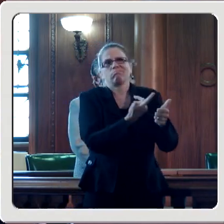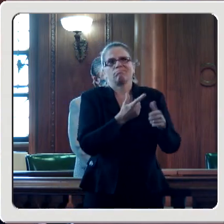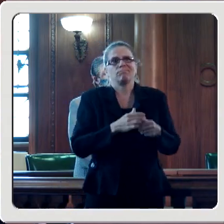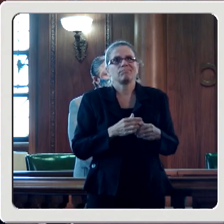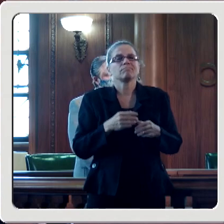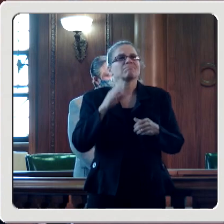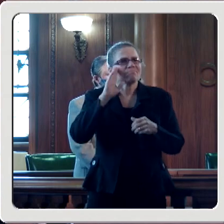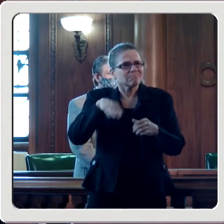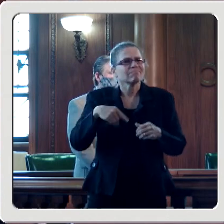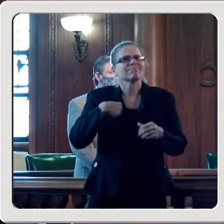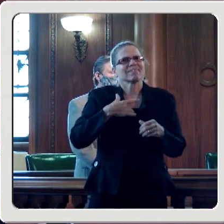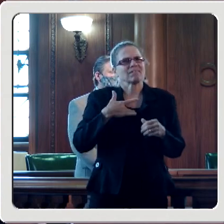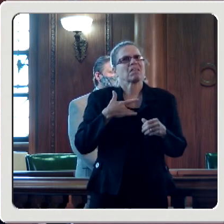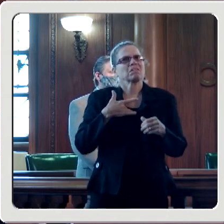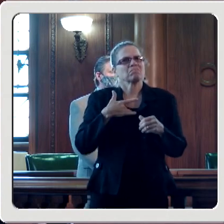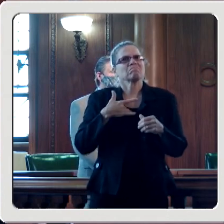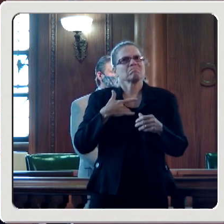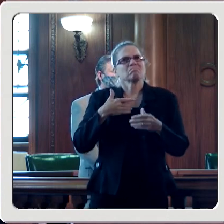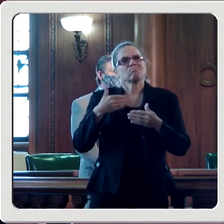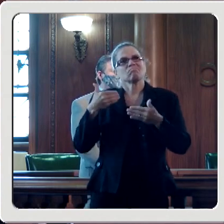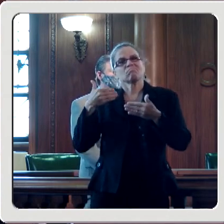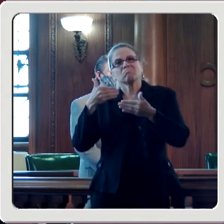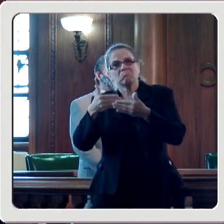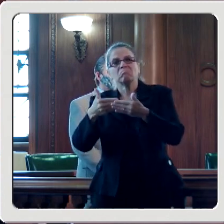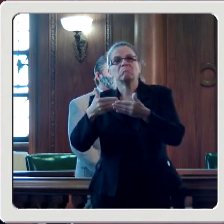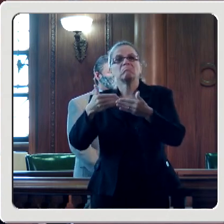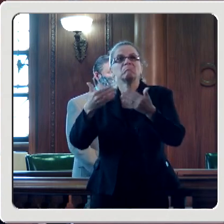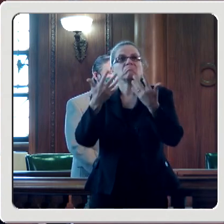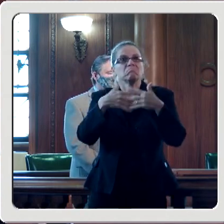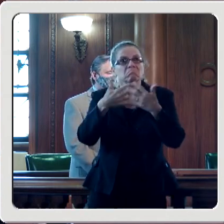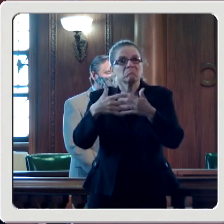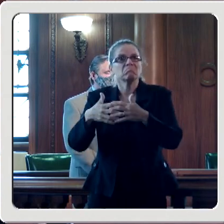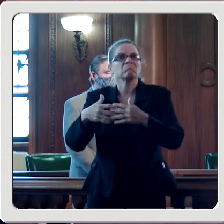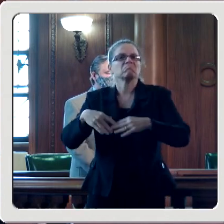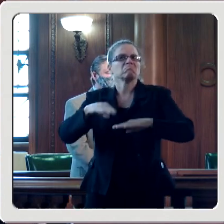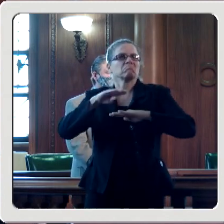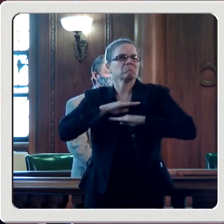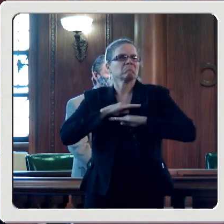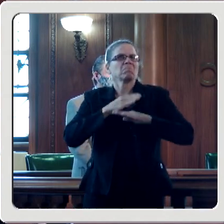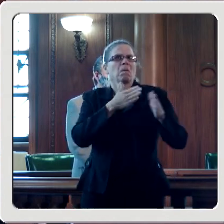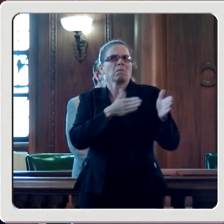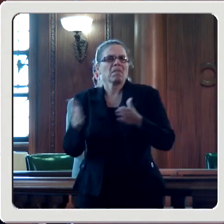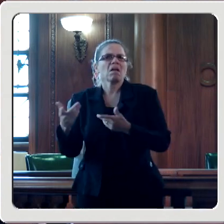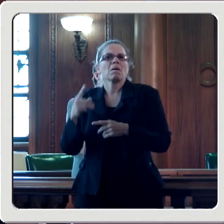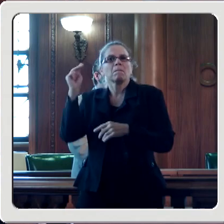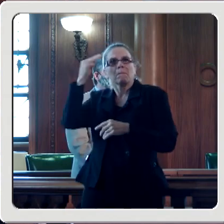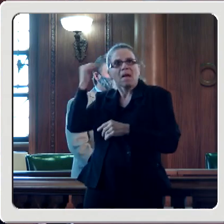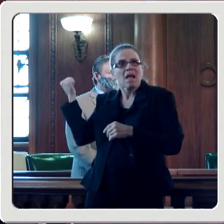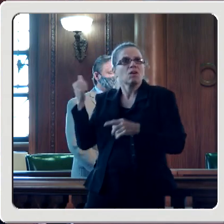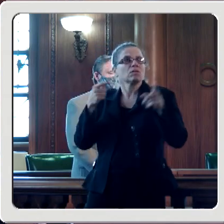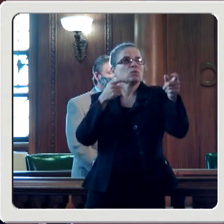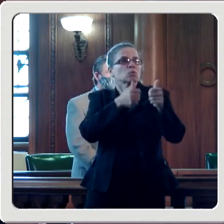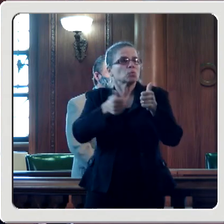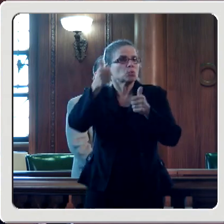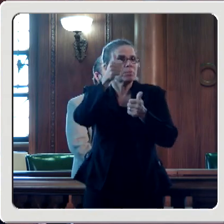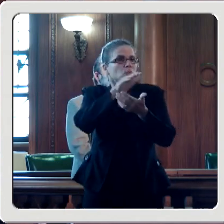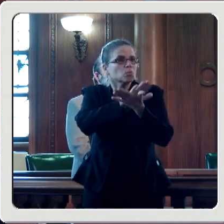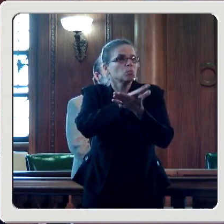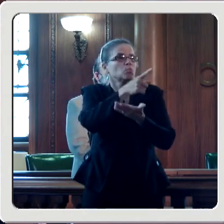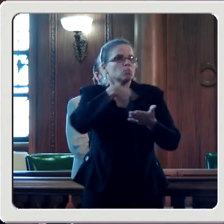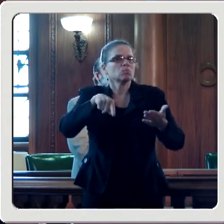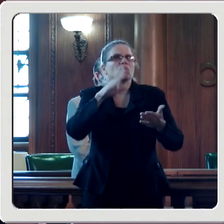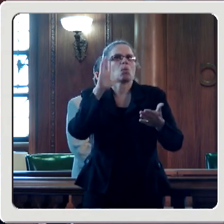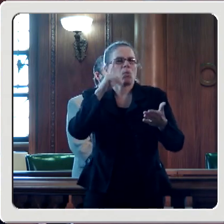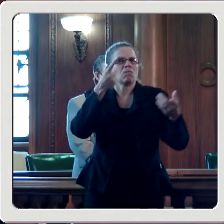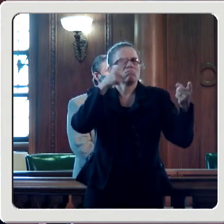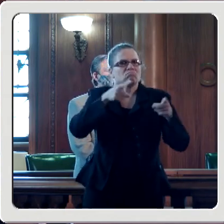The superintendent, his staff, the mayor, the Department of Health and Human Services really